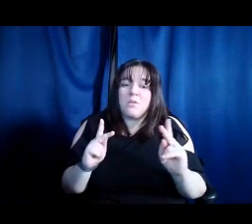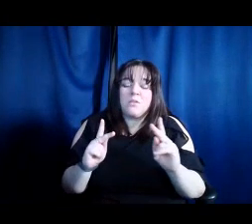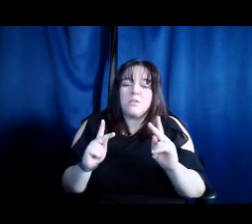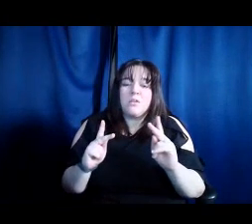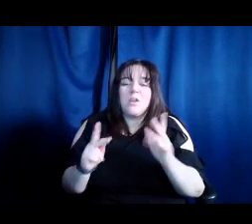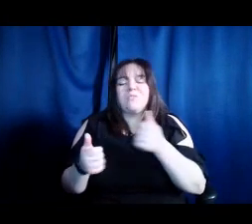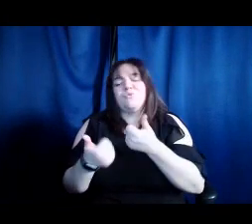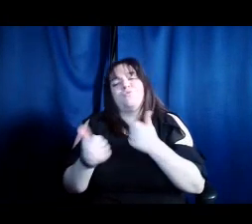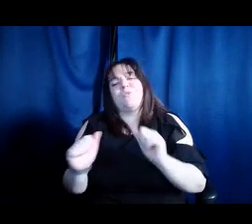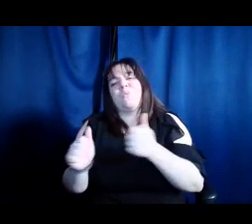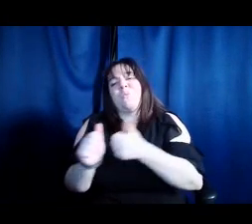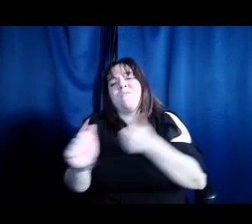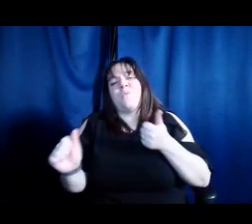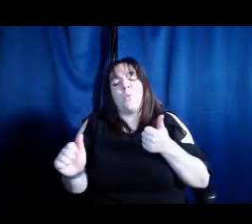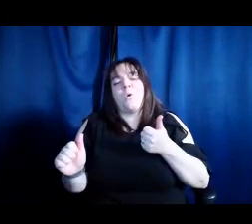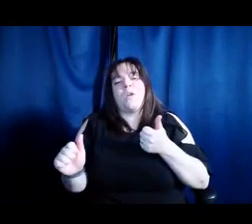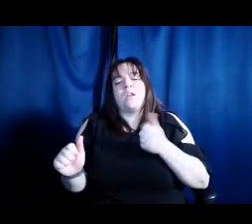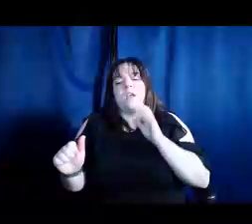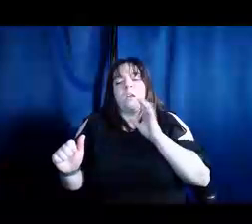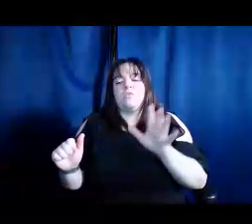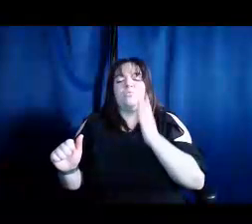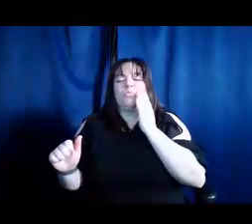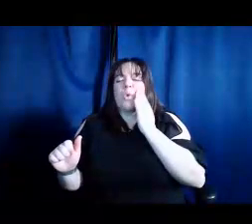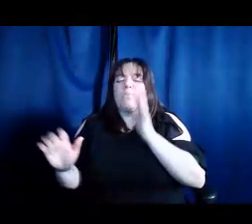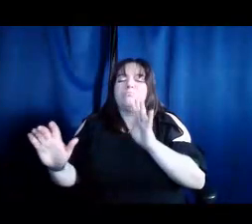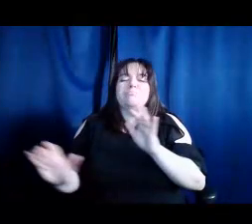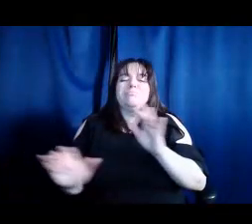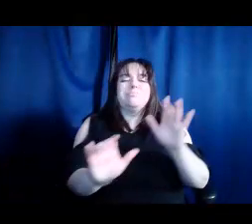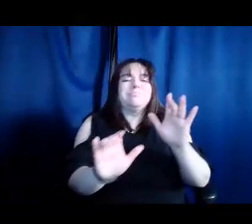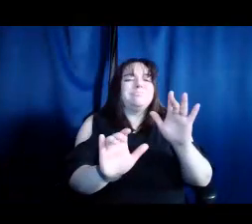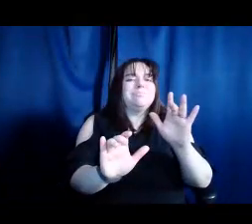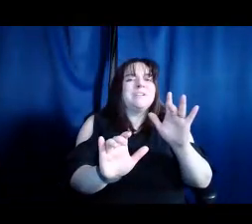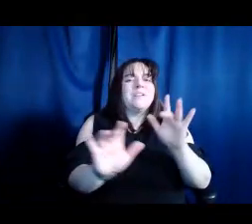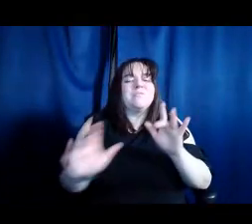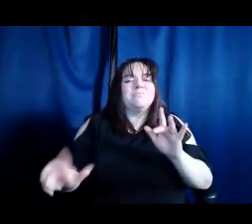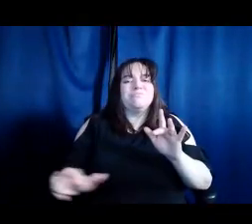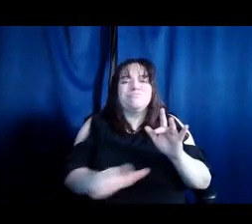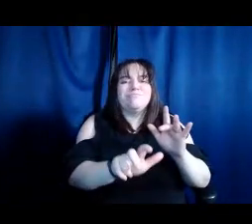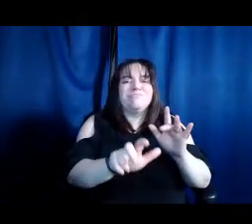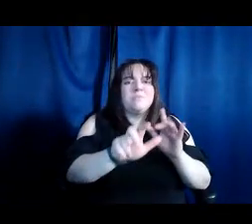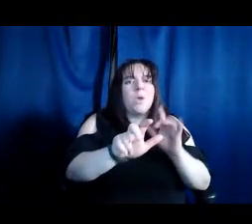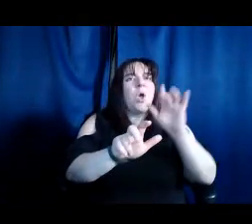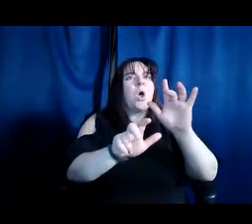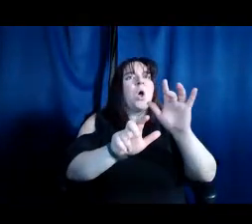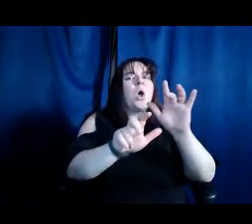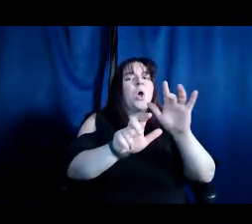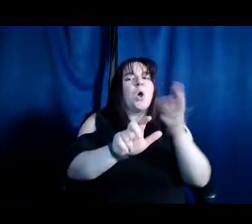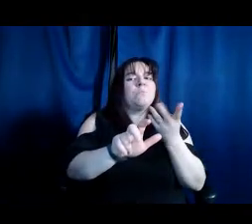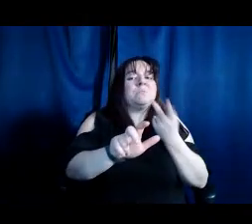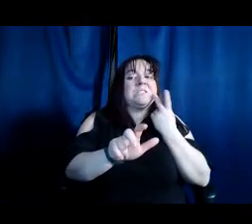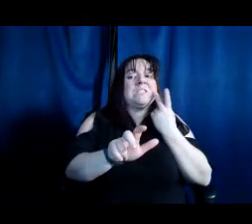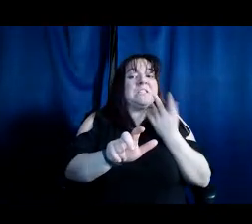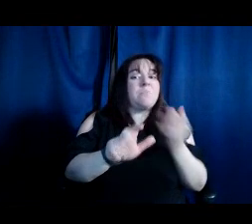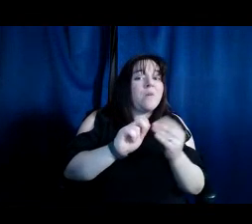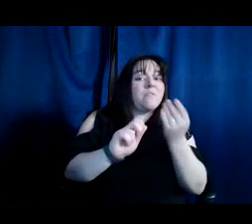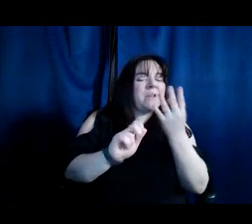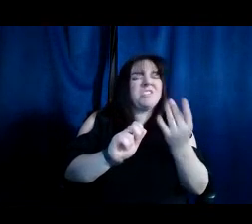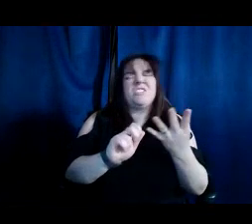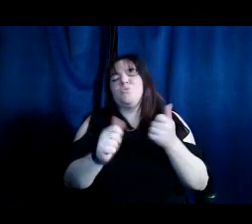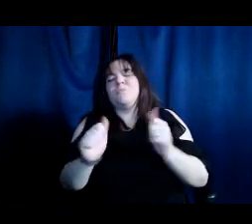purpose. Now, this best practice enhances readability and navigation. It helps with